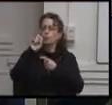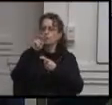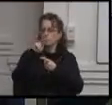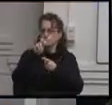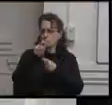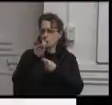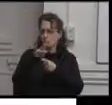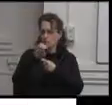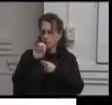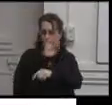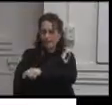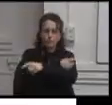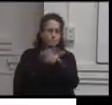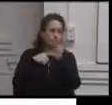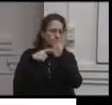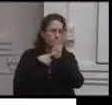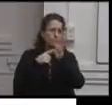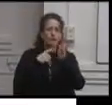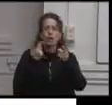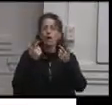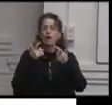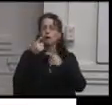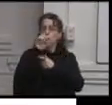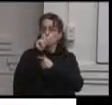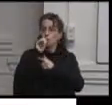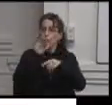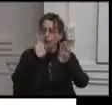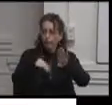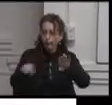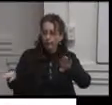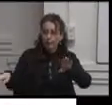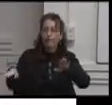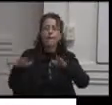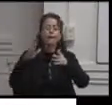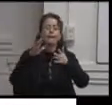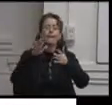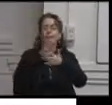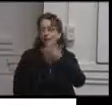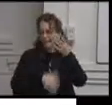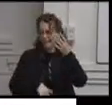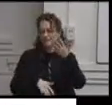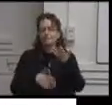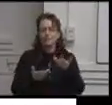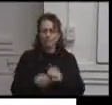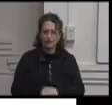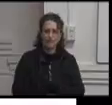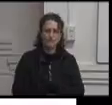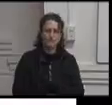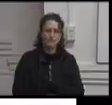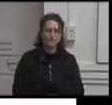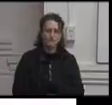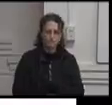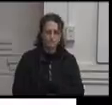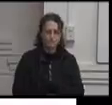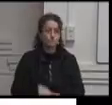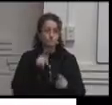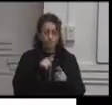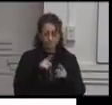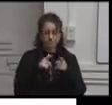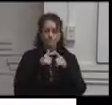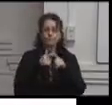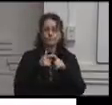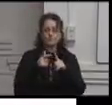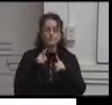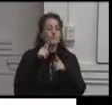few years. And one of the really positive trends that has stood out is that the streetlight costs are down